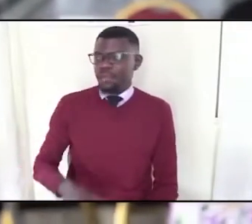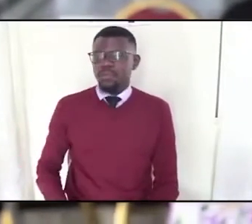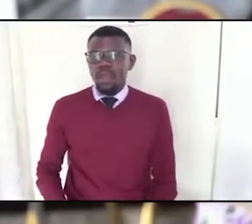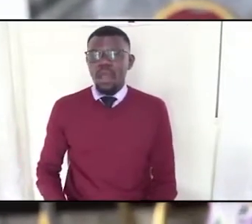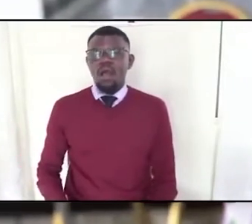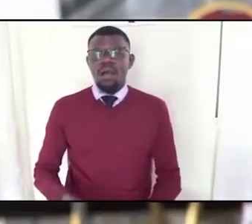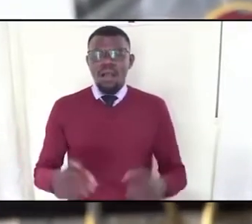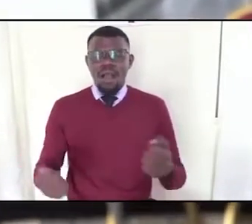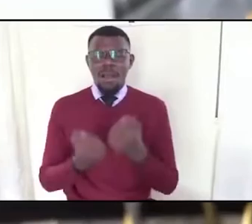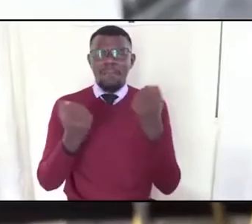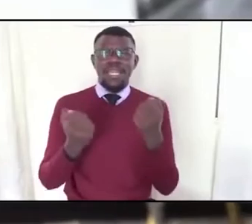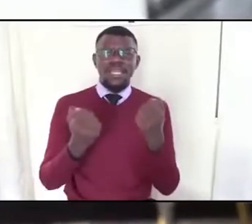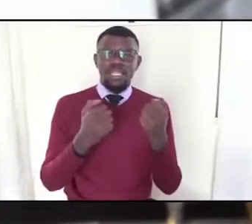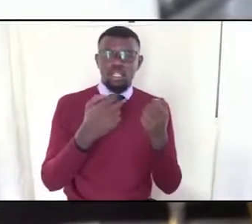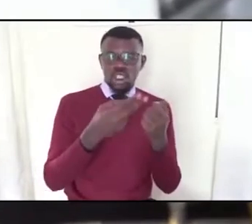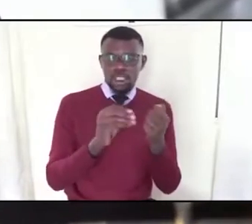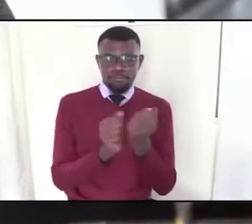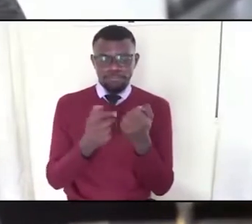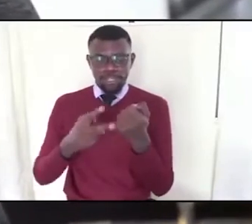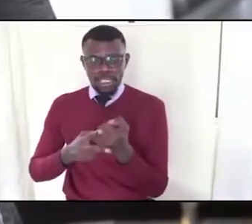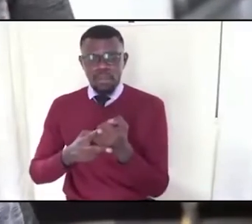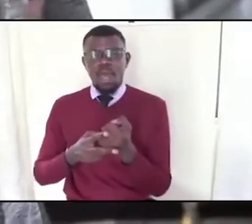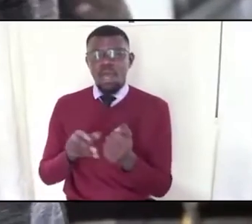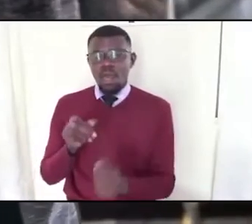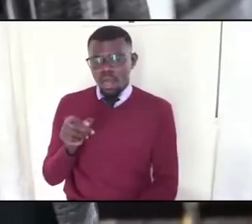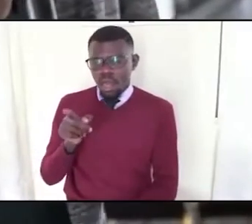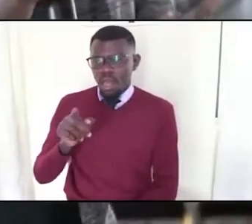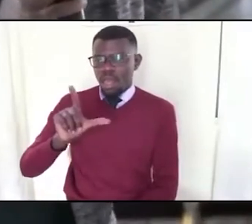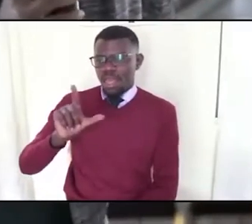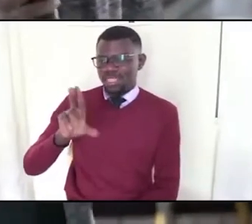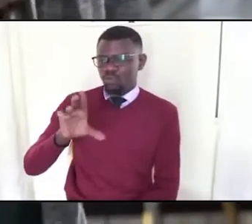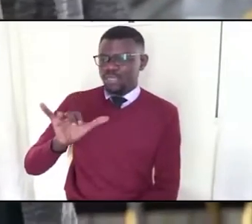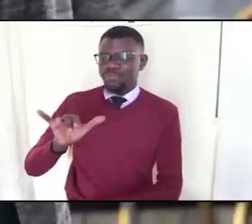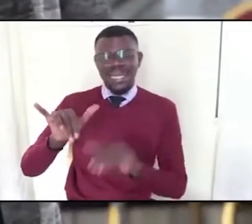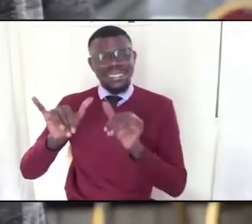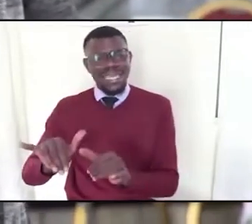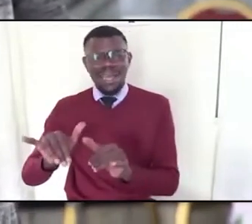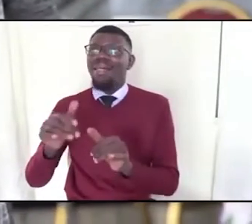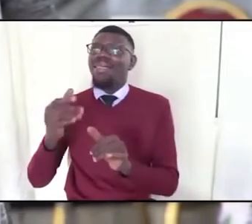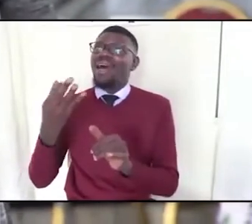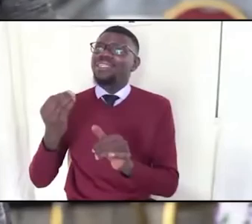And in 2017, Lucy had stayed in Migori County for 30 years.